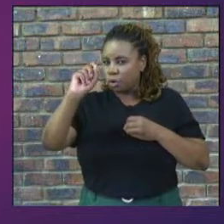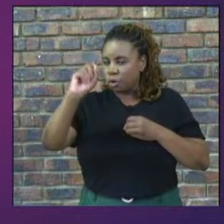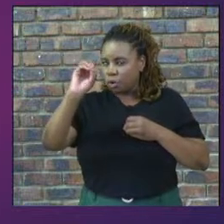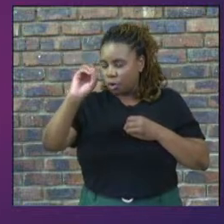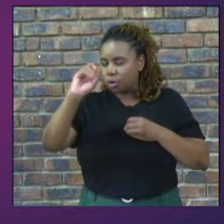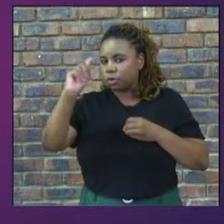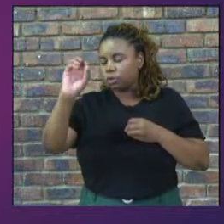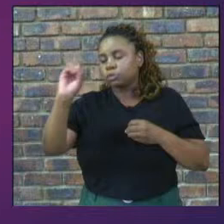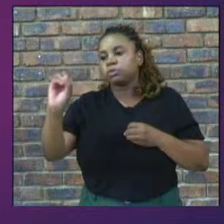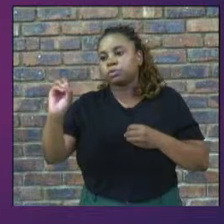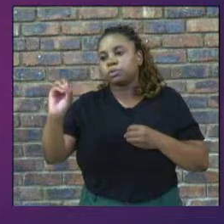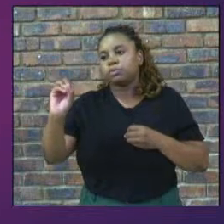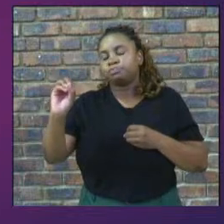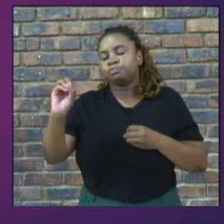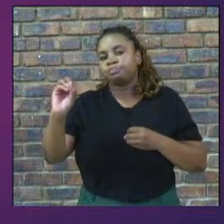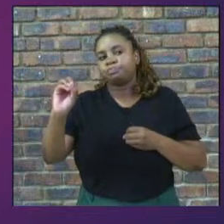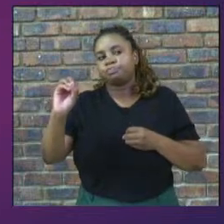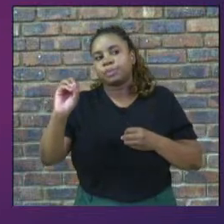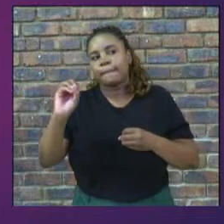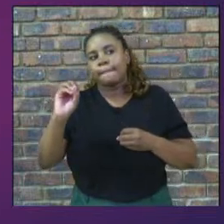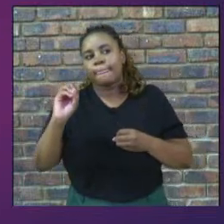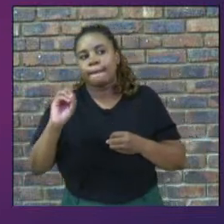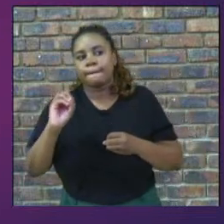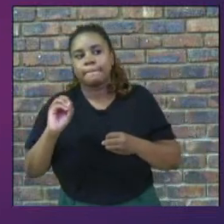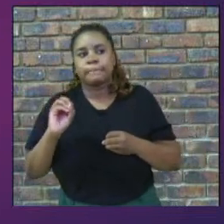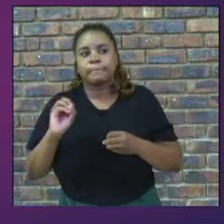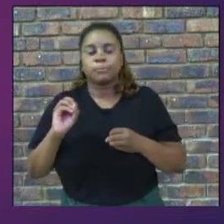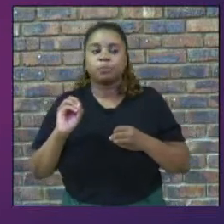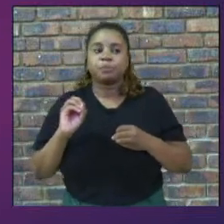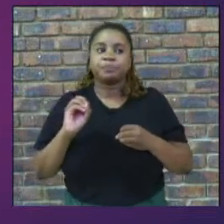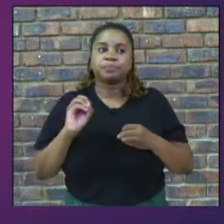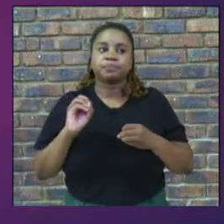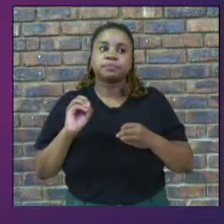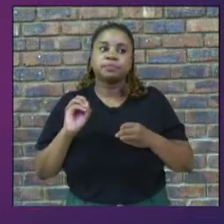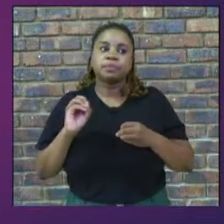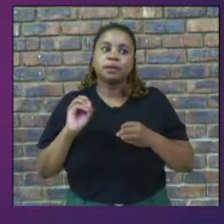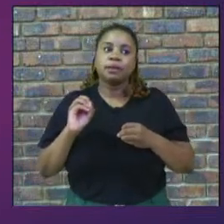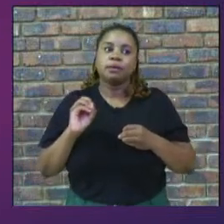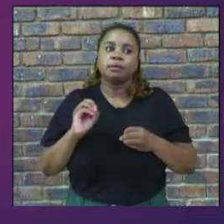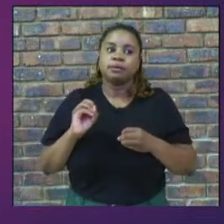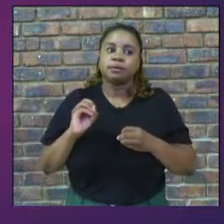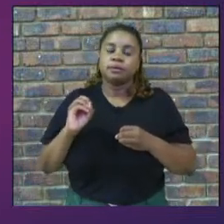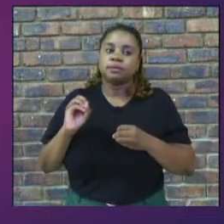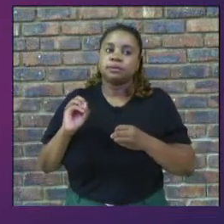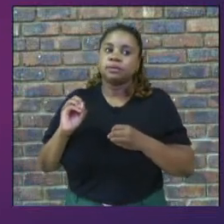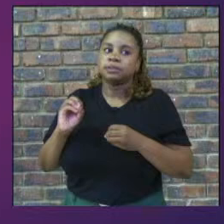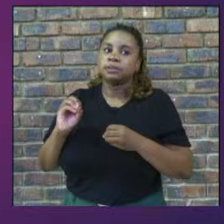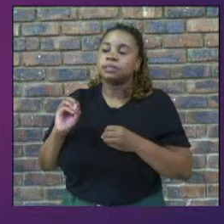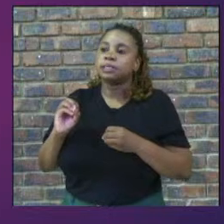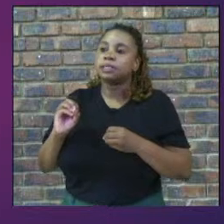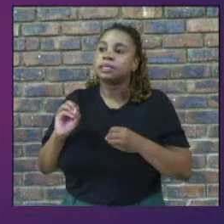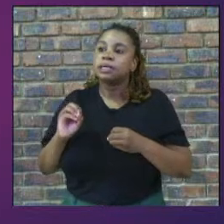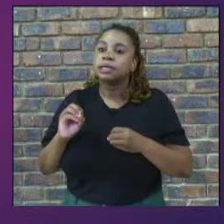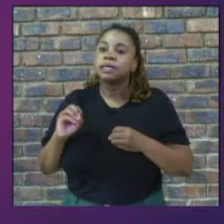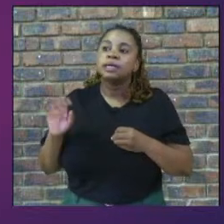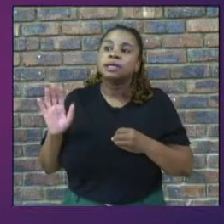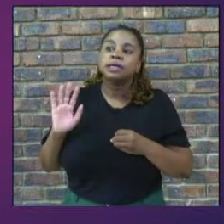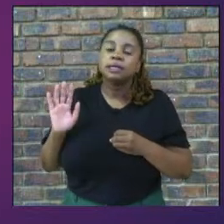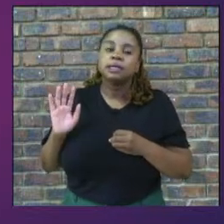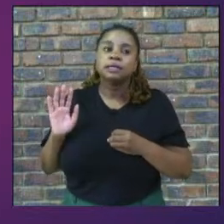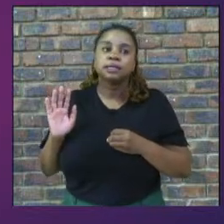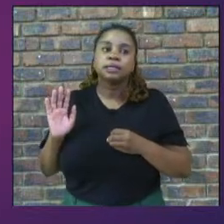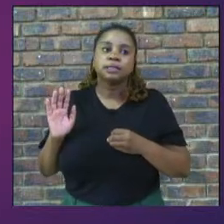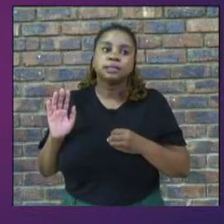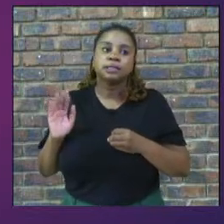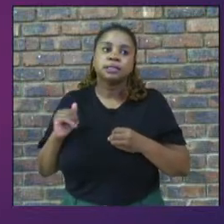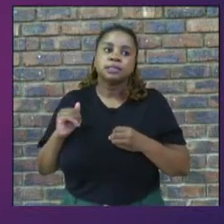hore di dule ka Kasim noto. Ha ona bo hi, how are you mo? Hello, hi, Omo. You